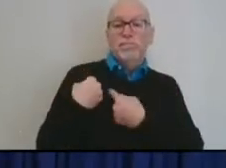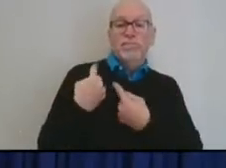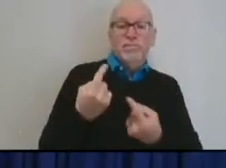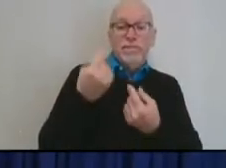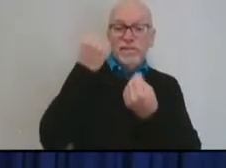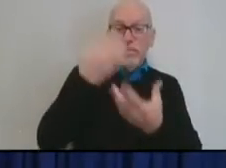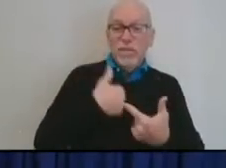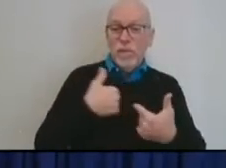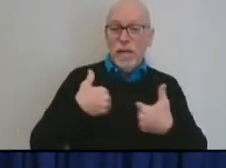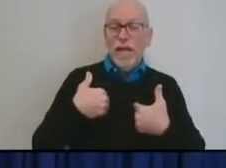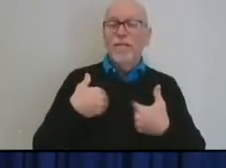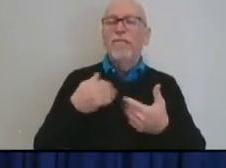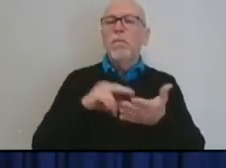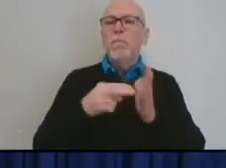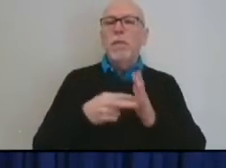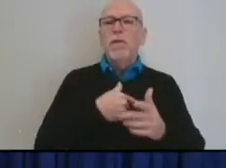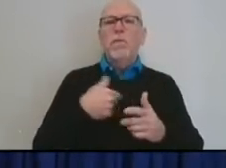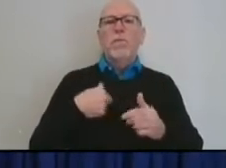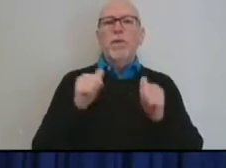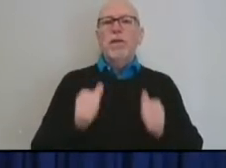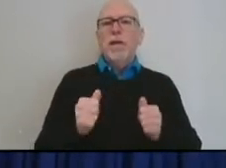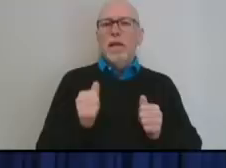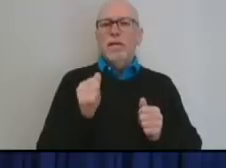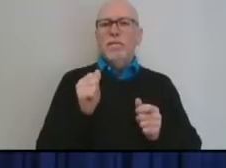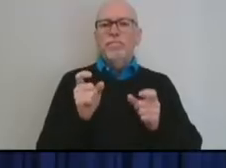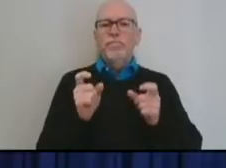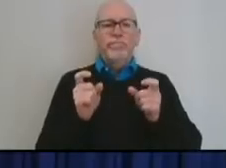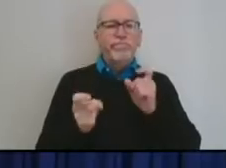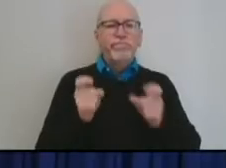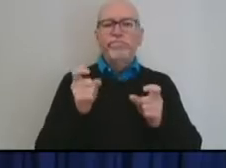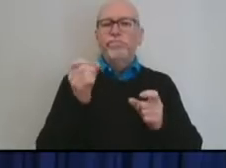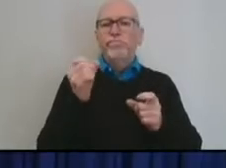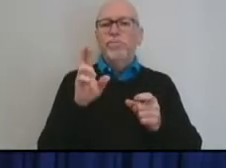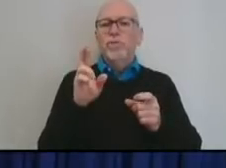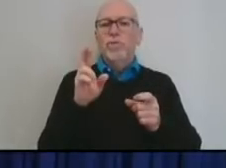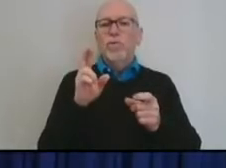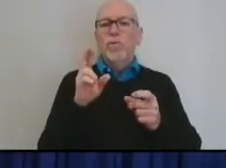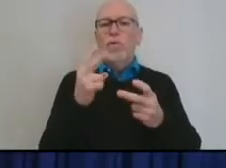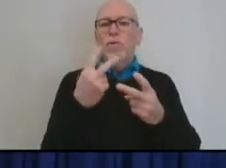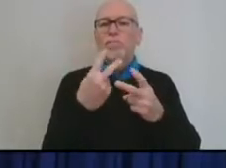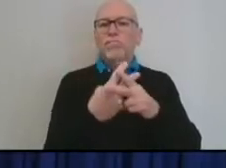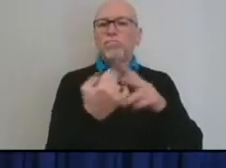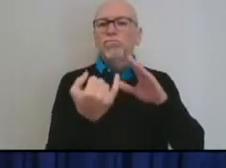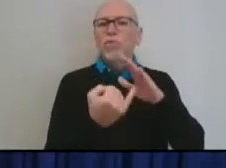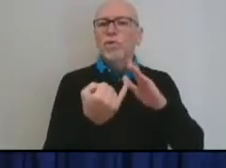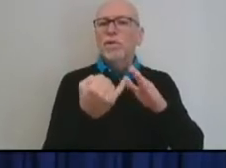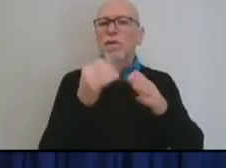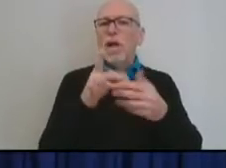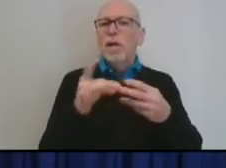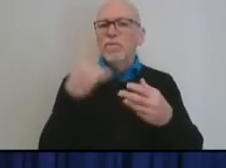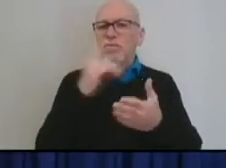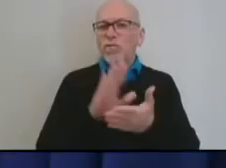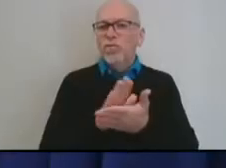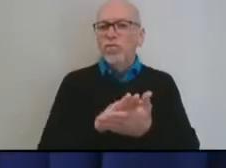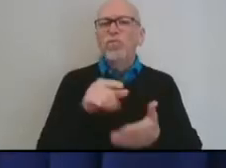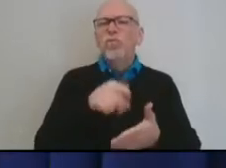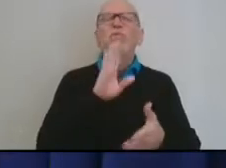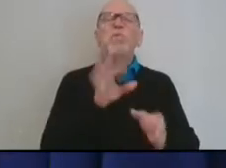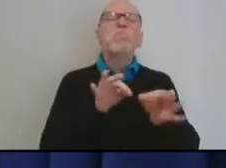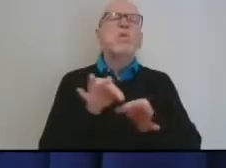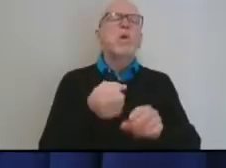have, we'll be able to adjust those, quarantine options for schools, which you'll give a little bit more